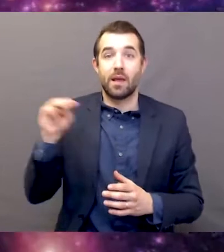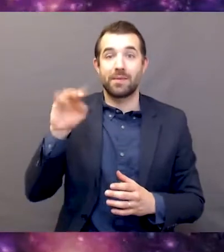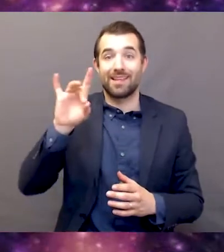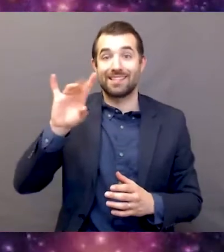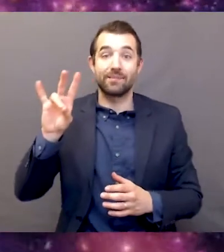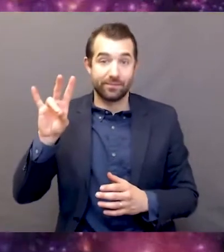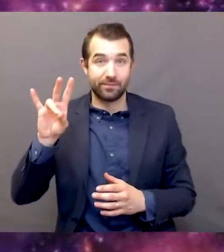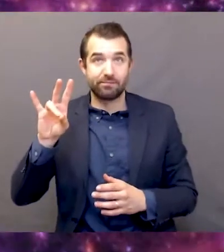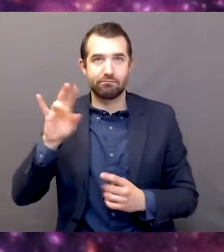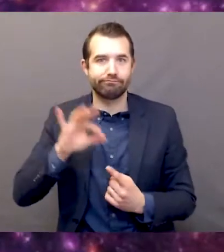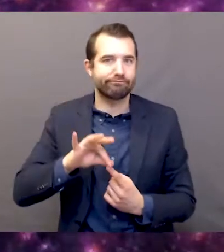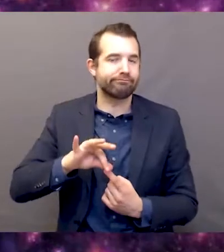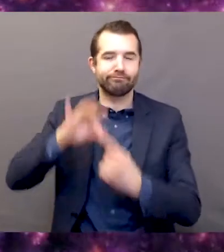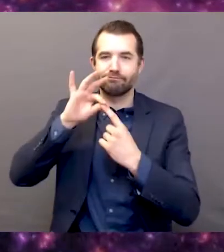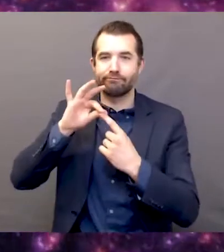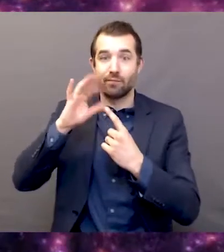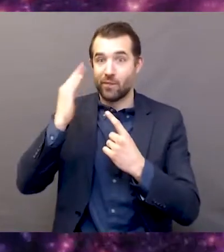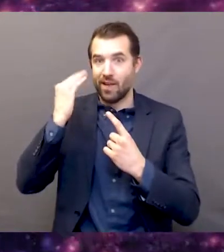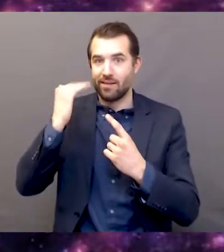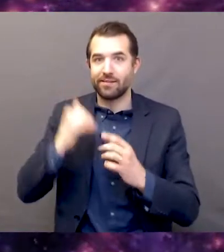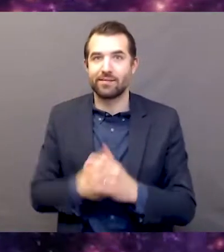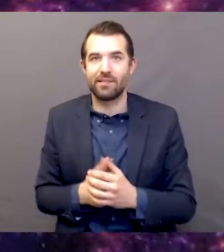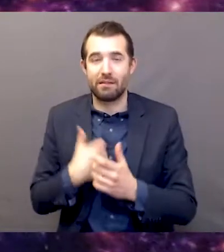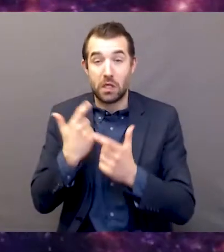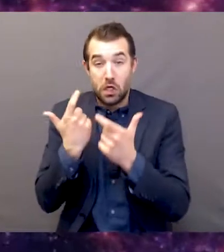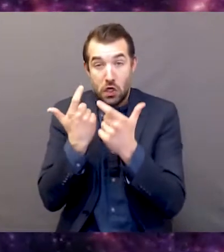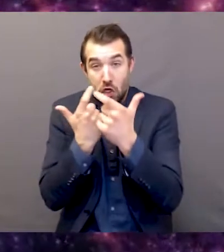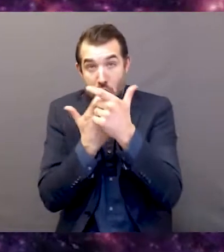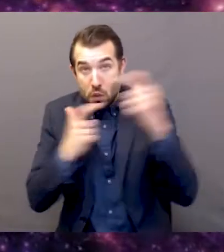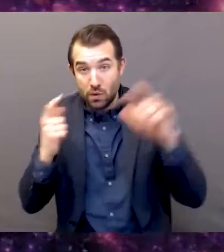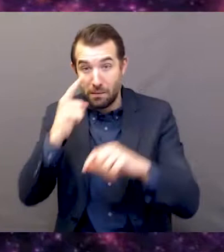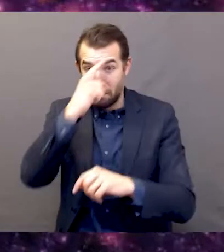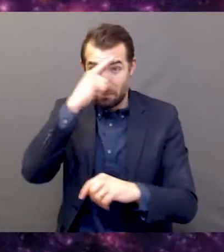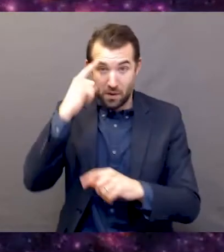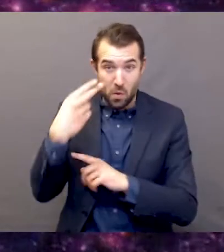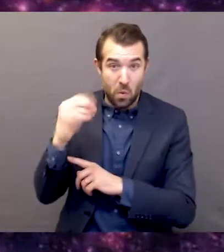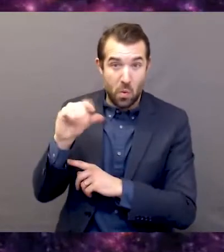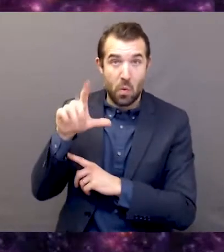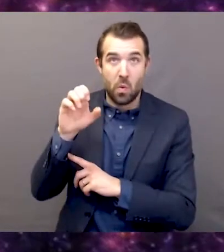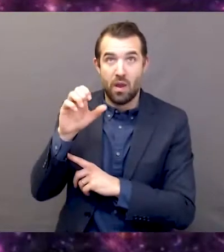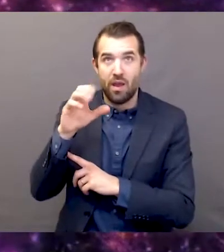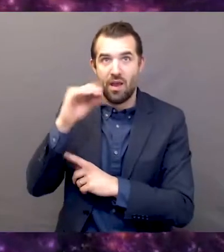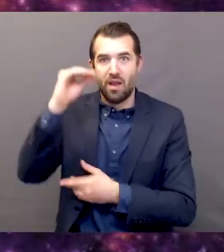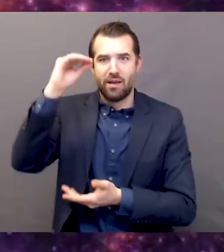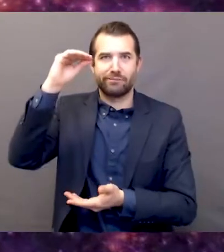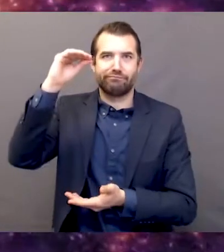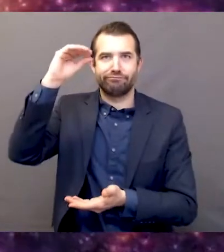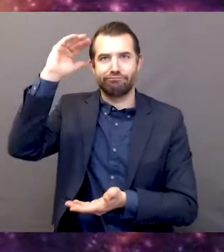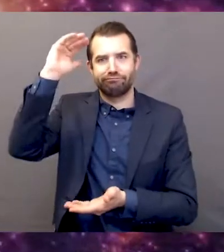M87 is special, both because it has a very massive supermassive black hole and because it's quite close by. And it was the